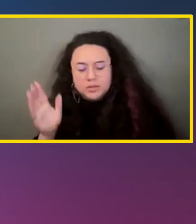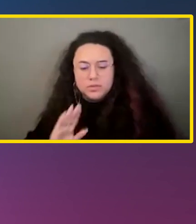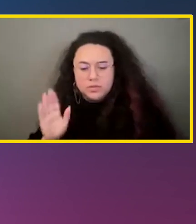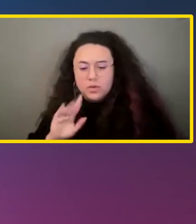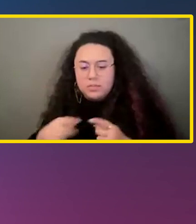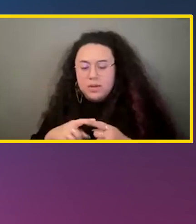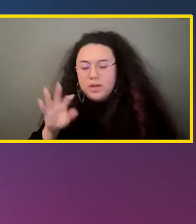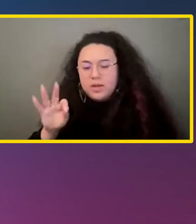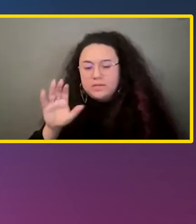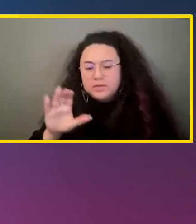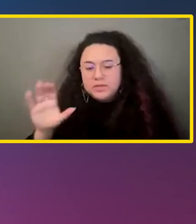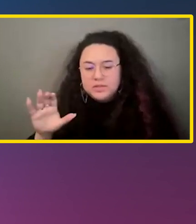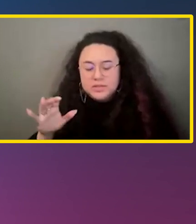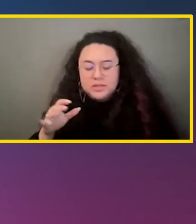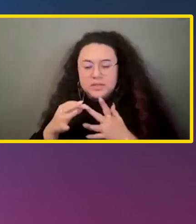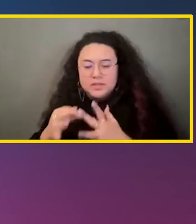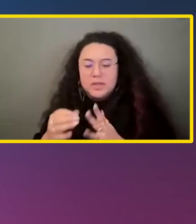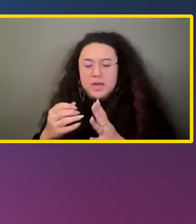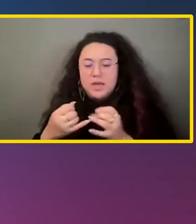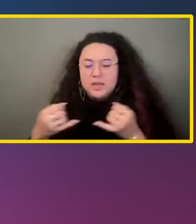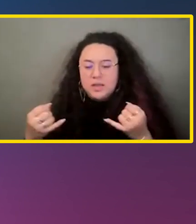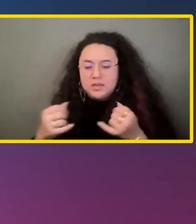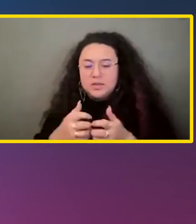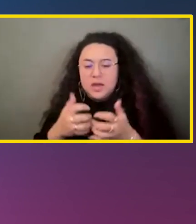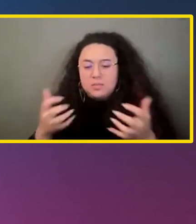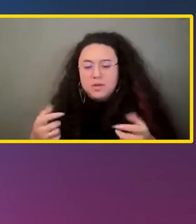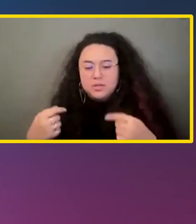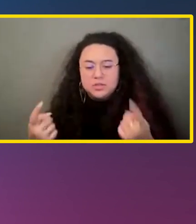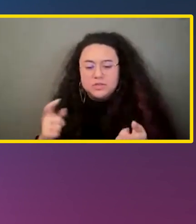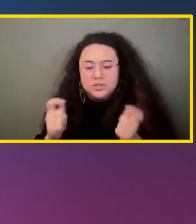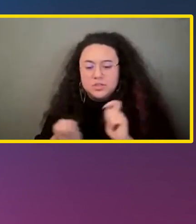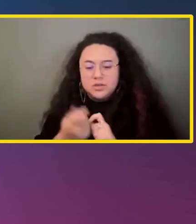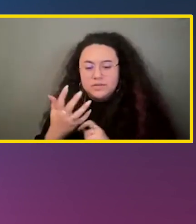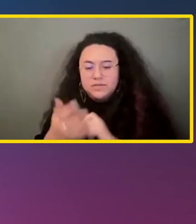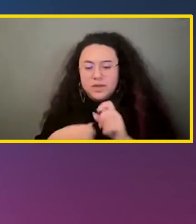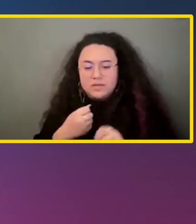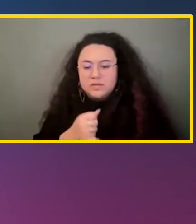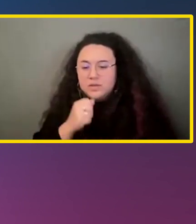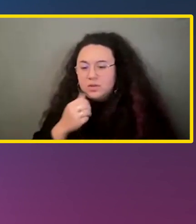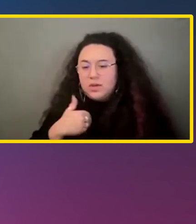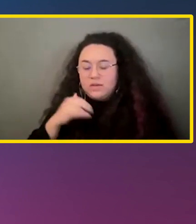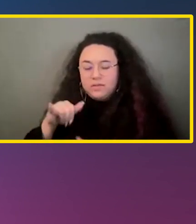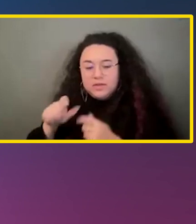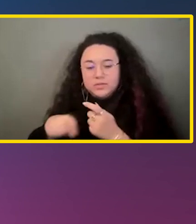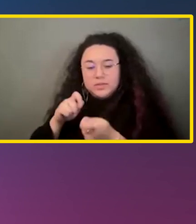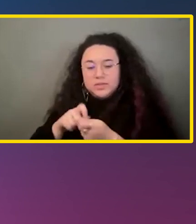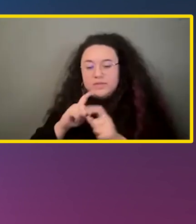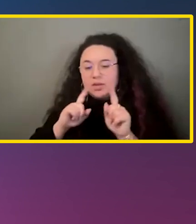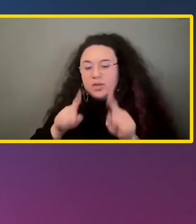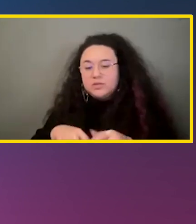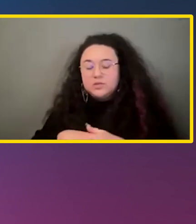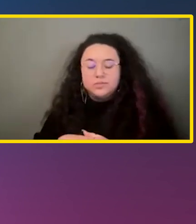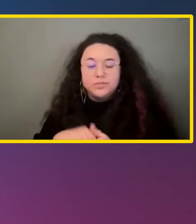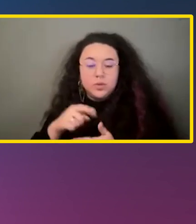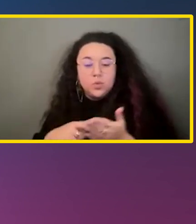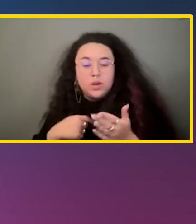about FCC guidelines and how much have they changed in the last 5 years. I don't have that specific answer, but